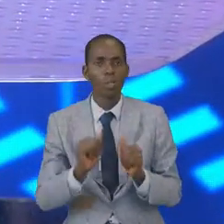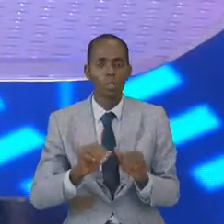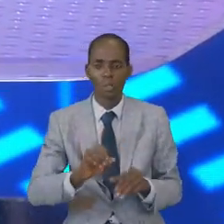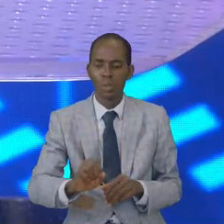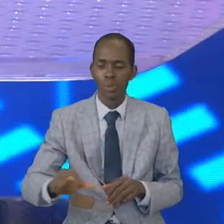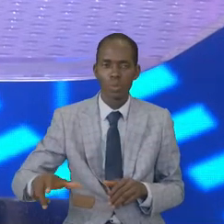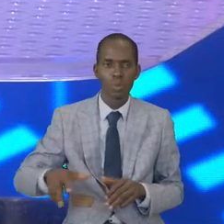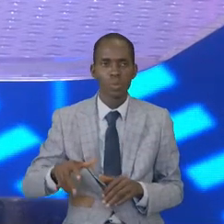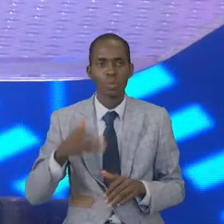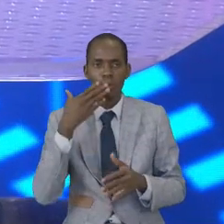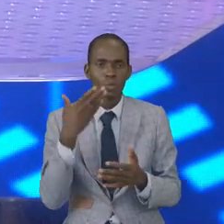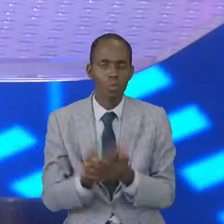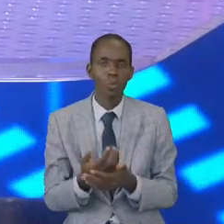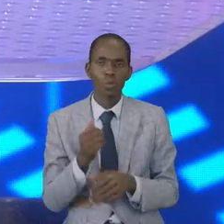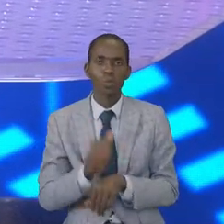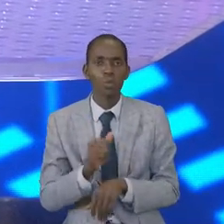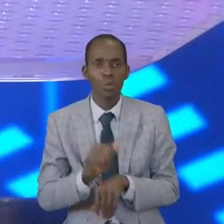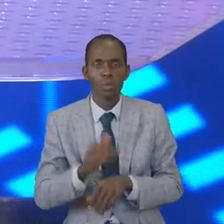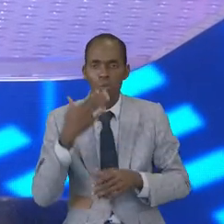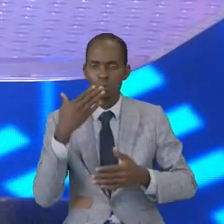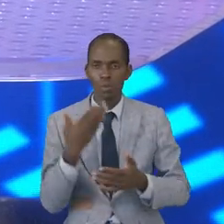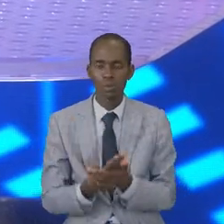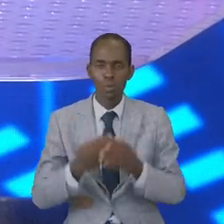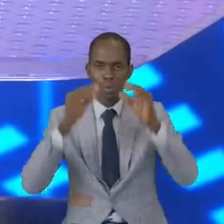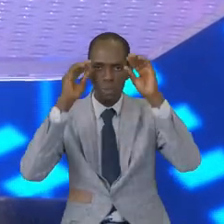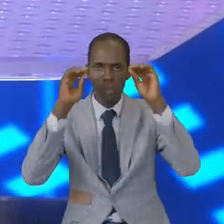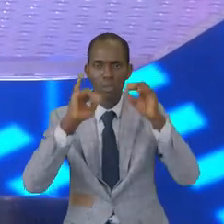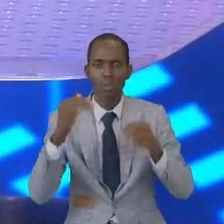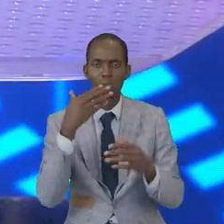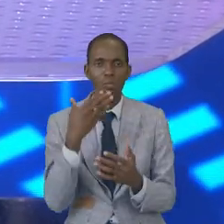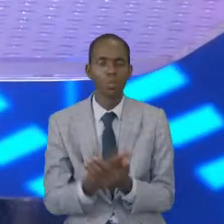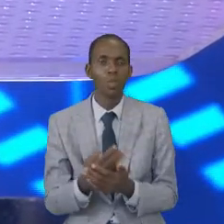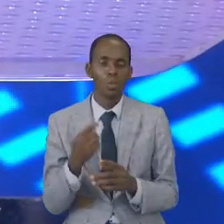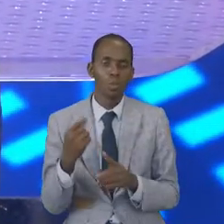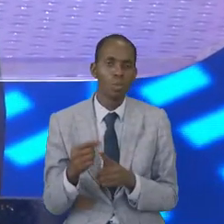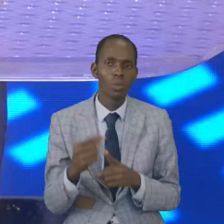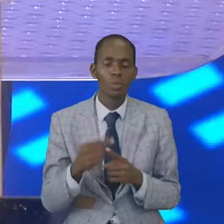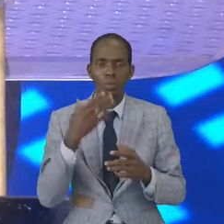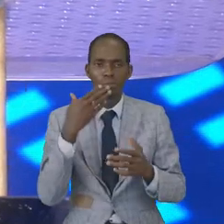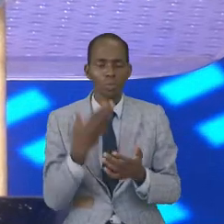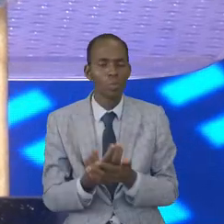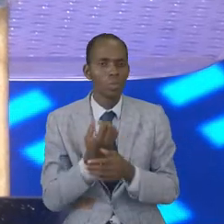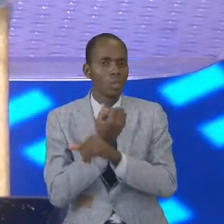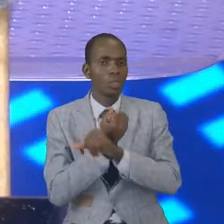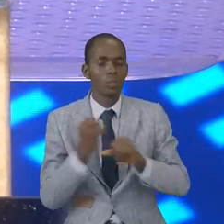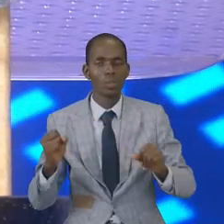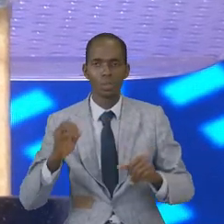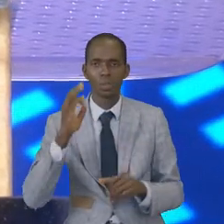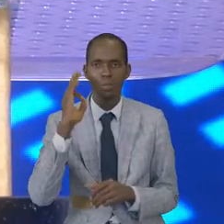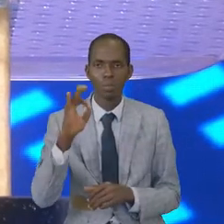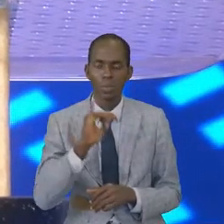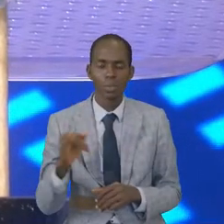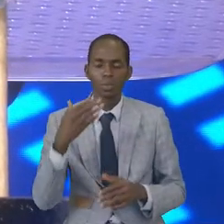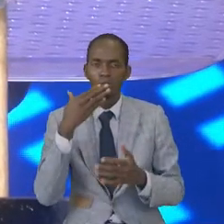seed, good word, good doctrine, good message, good salvation message, good